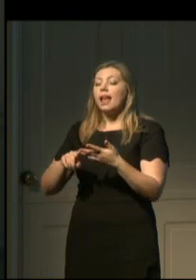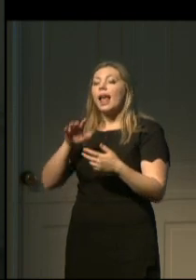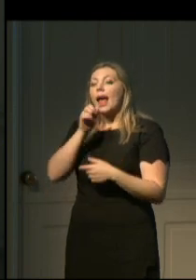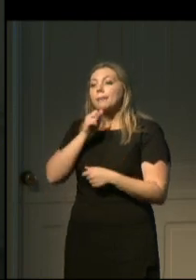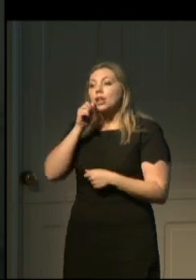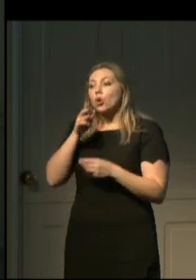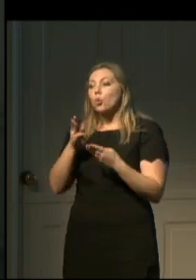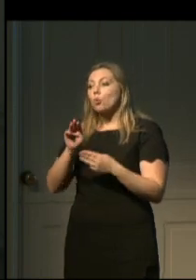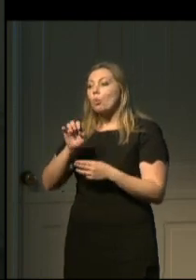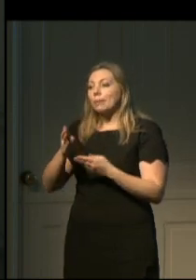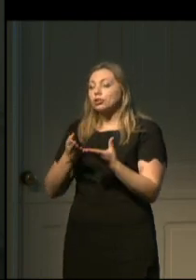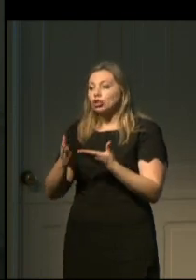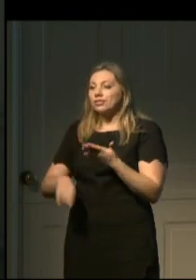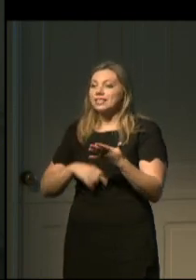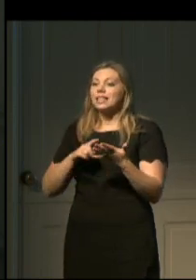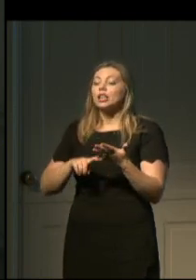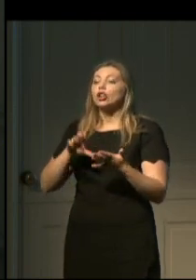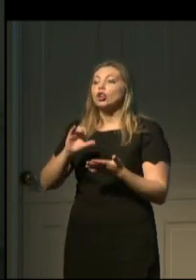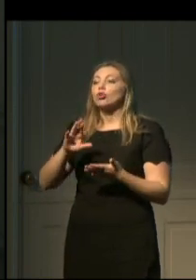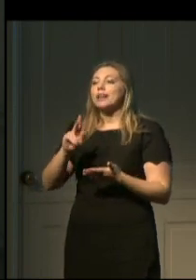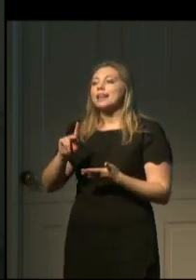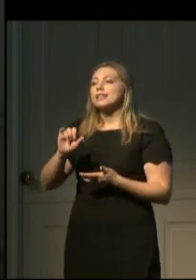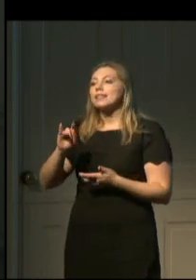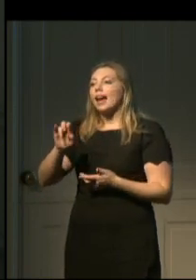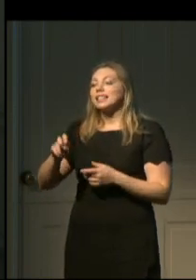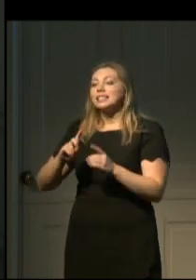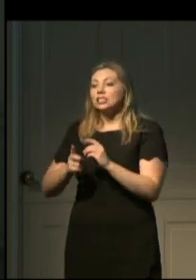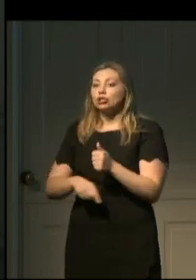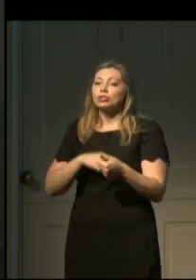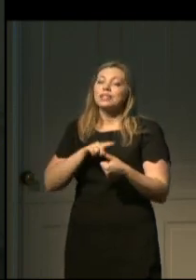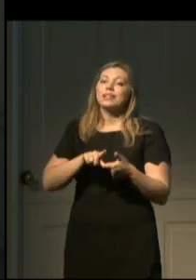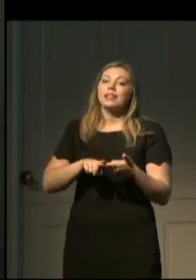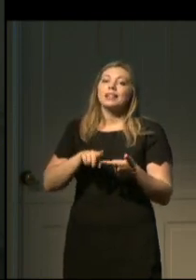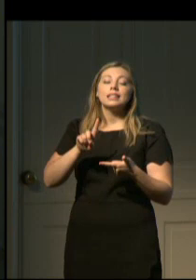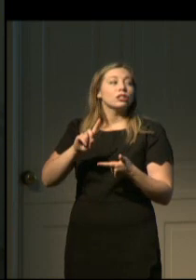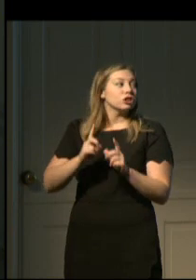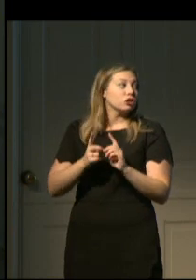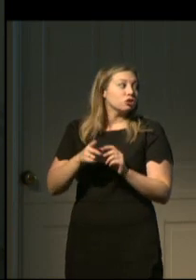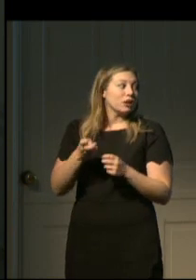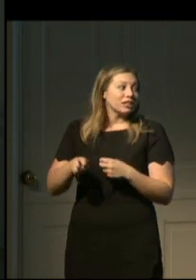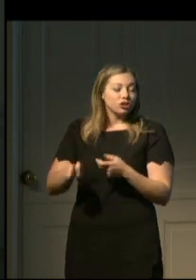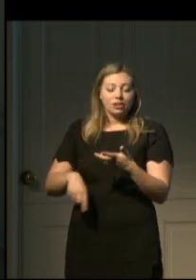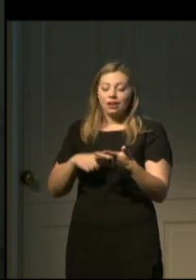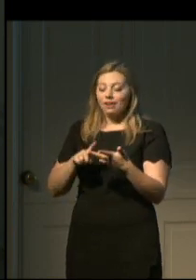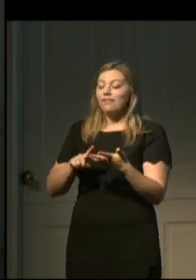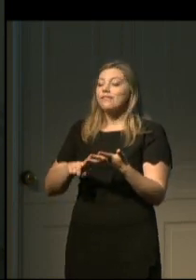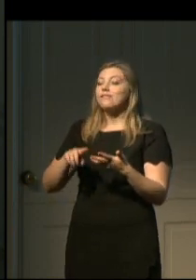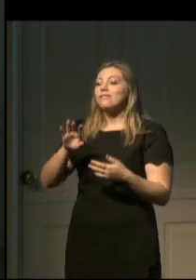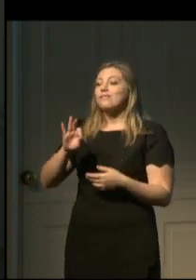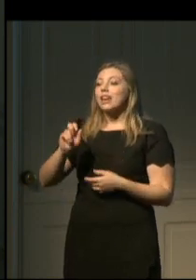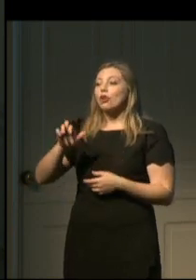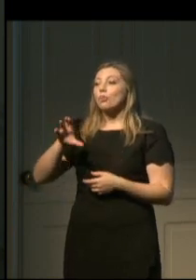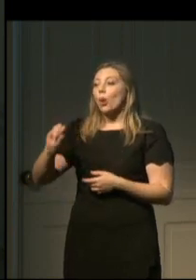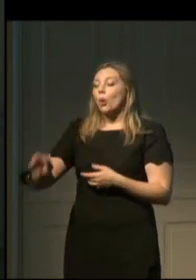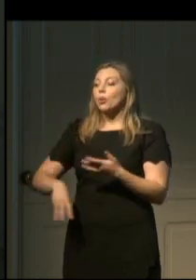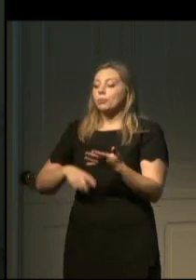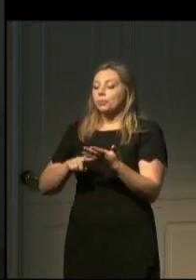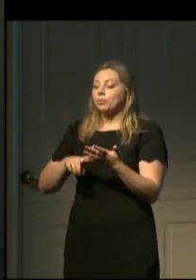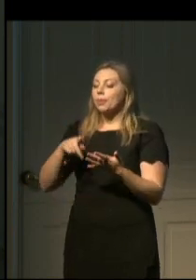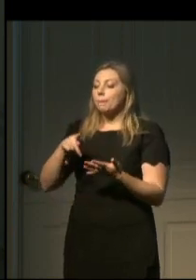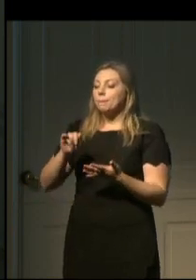Machines, Creekside Digital, Digital Transitions, Faro, and Pictura. Many